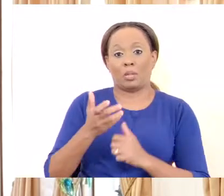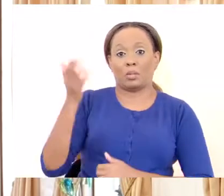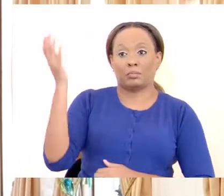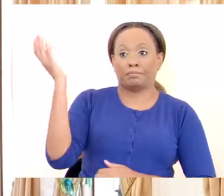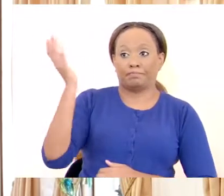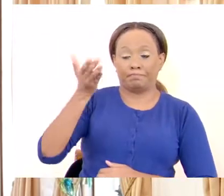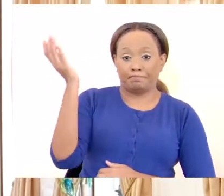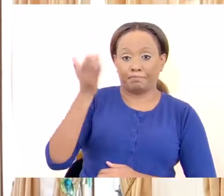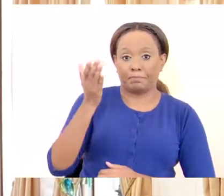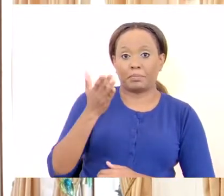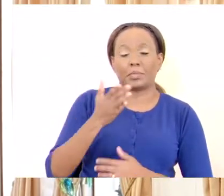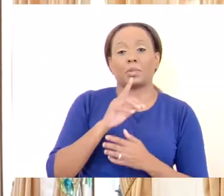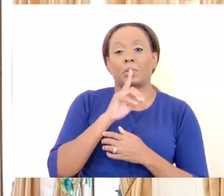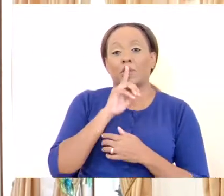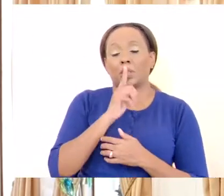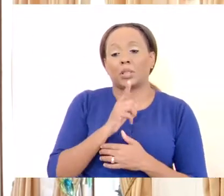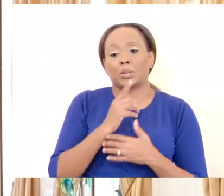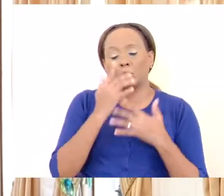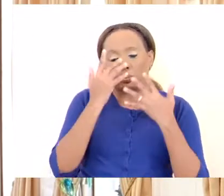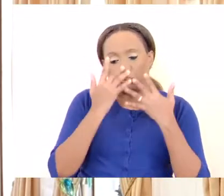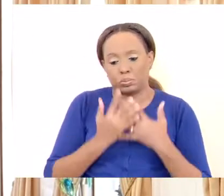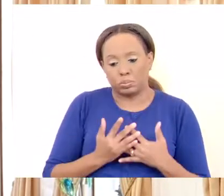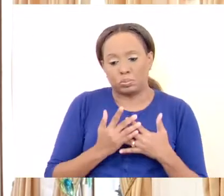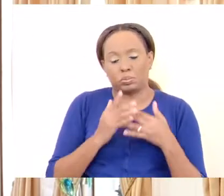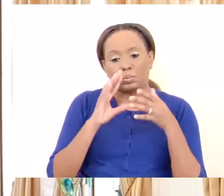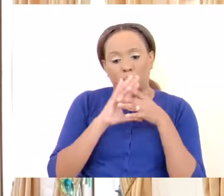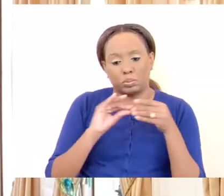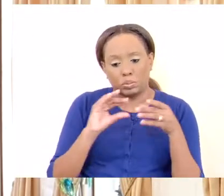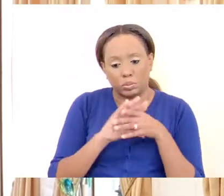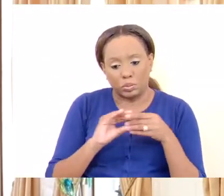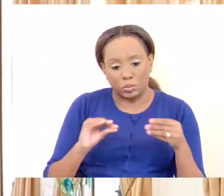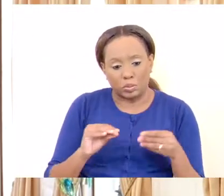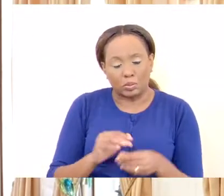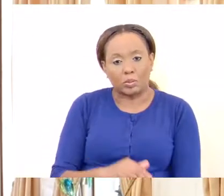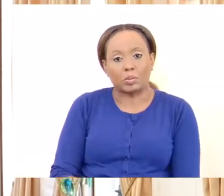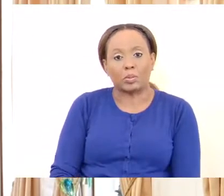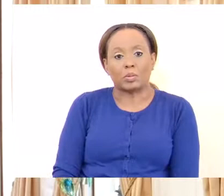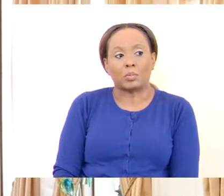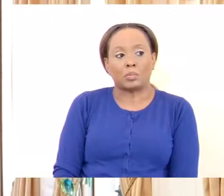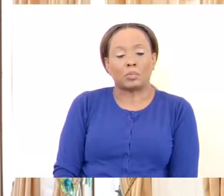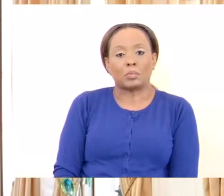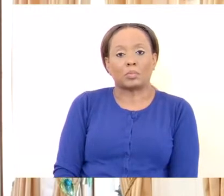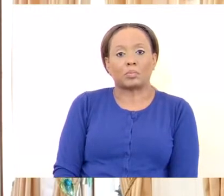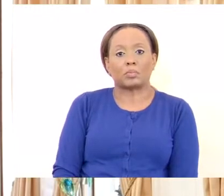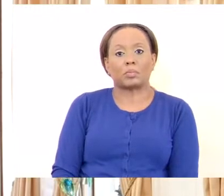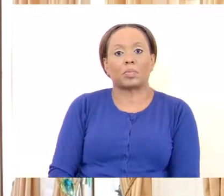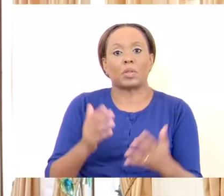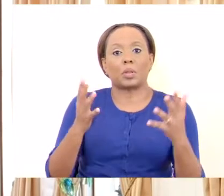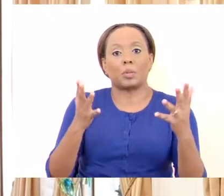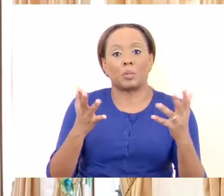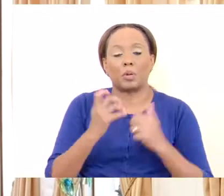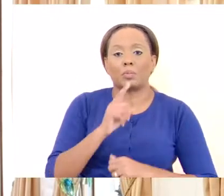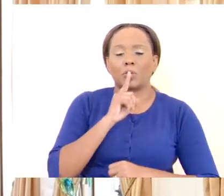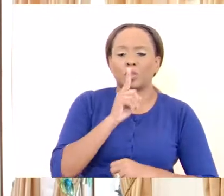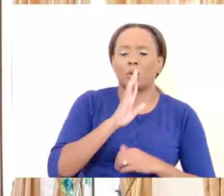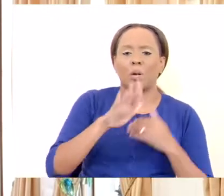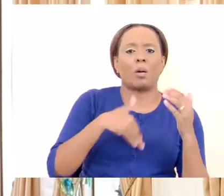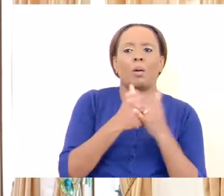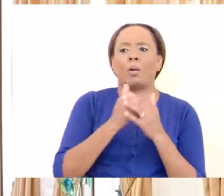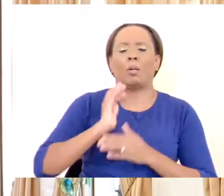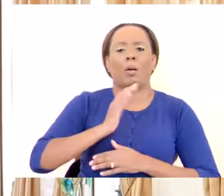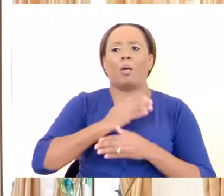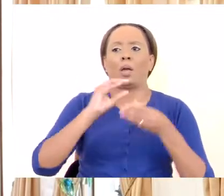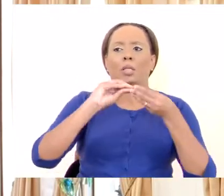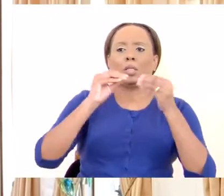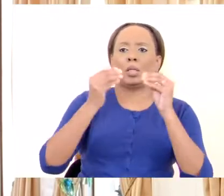some sobering news. And we thought that we wanted to have all of the numbers and everything in place so that we